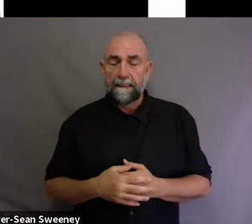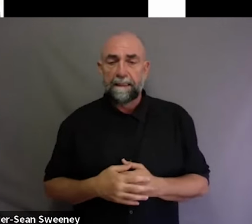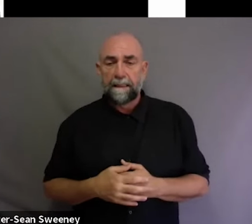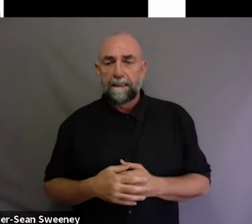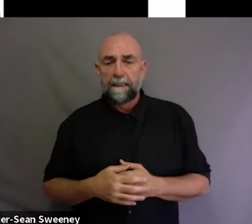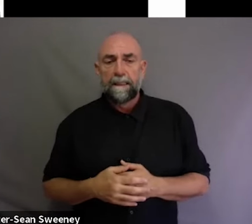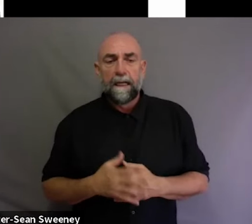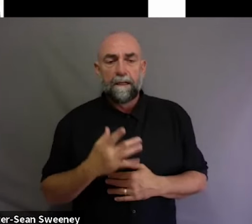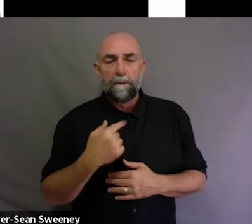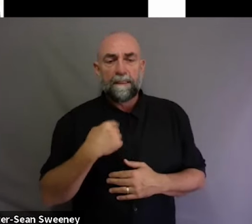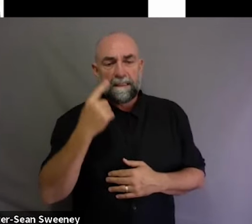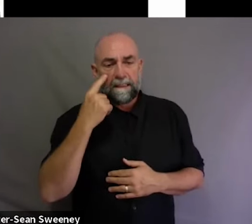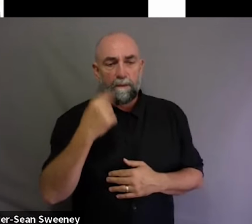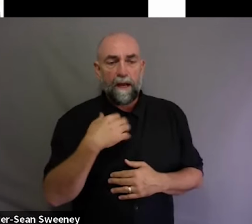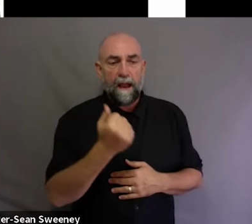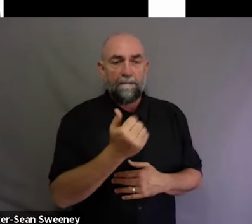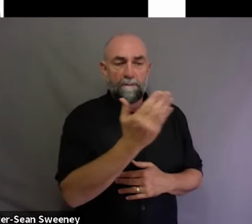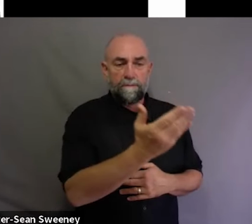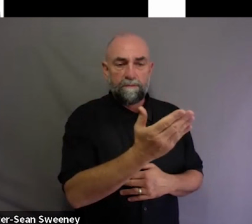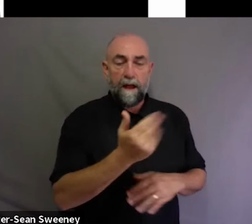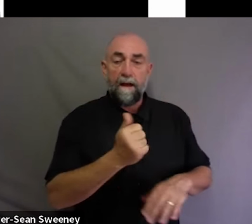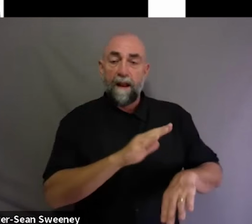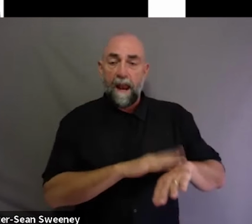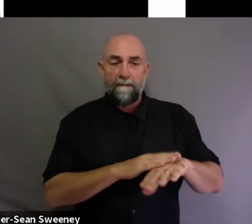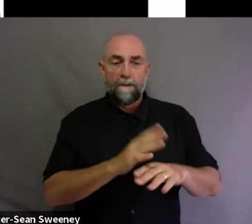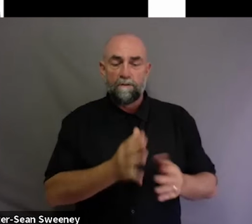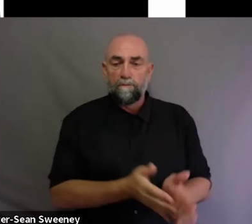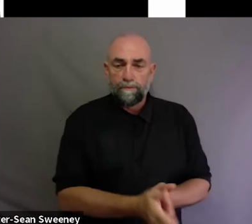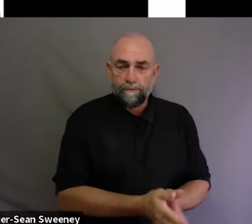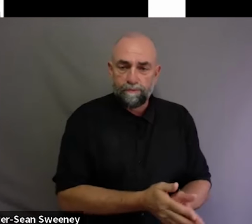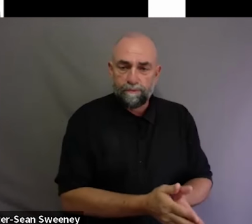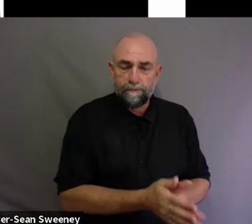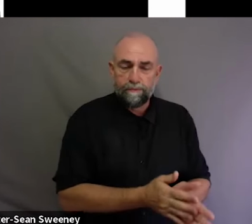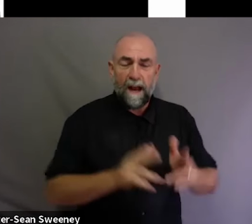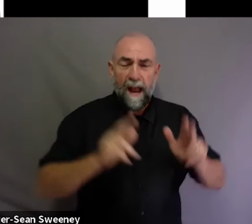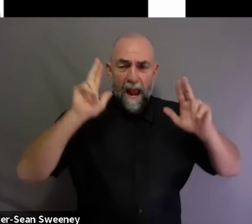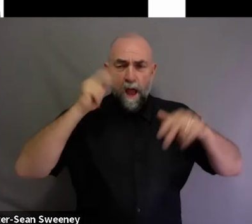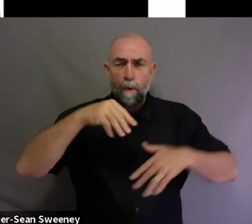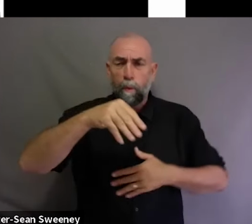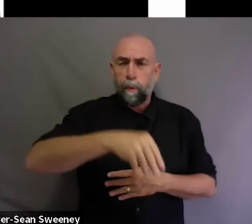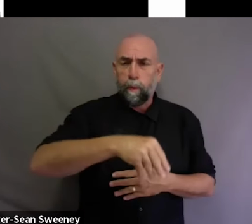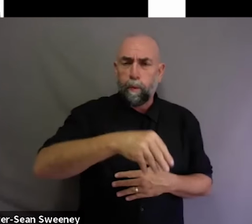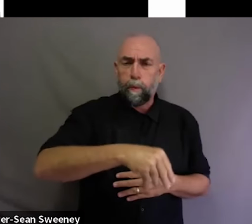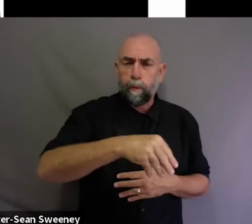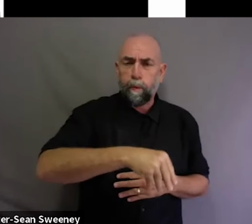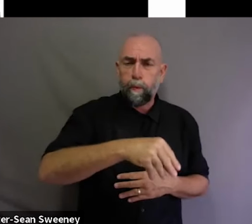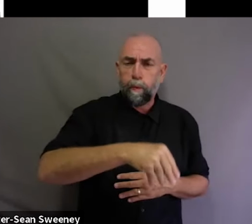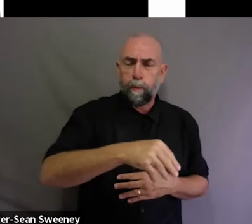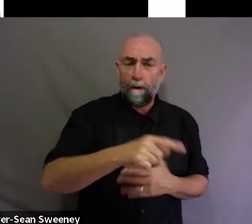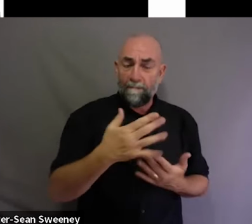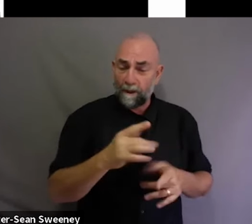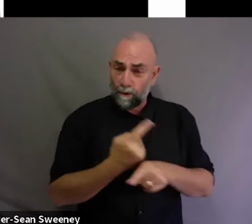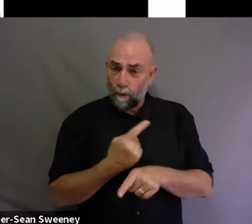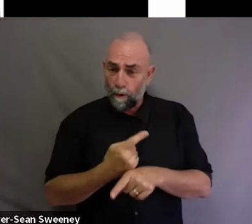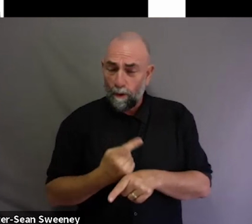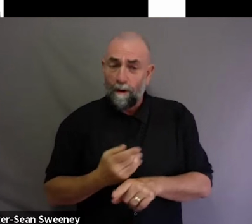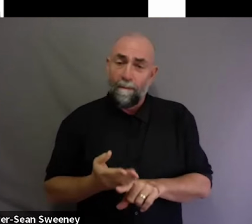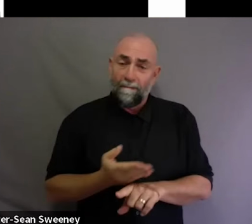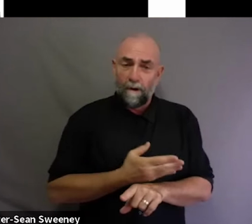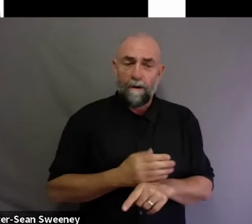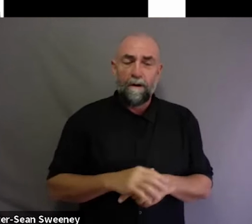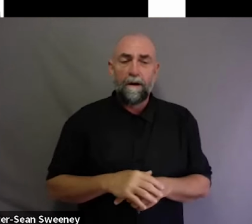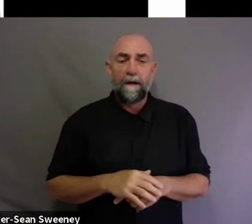There's a couple of artifacts there. On the left, you've got a hand dryer. Someone mentioned the noise of hand dryers earlier today. There's another problem there